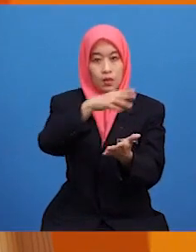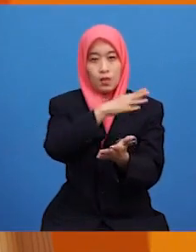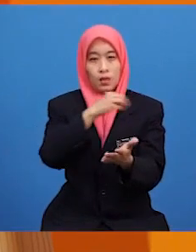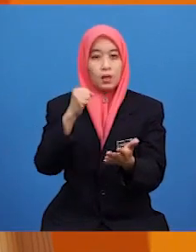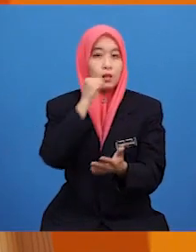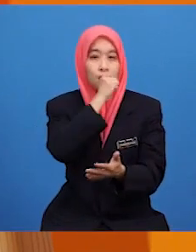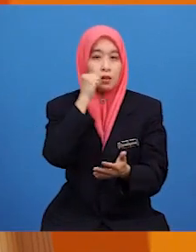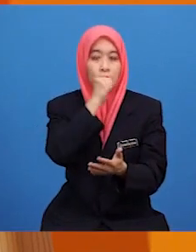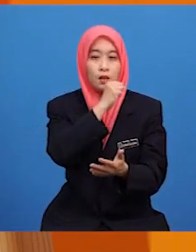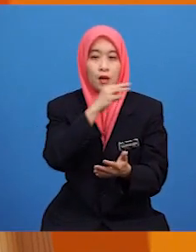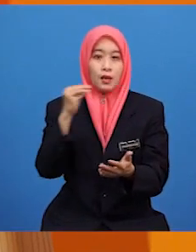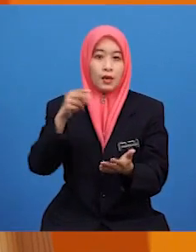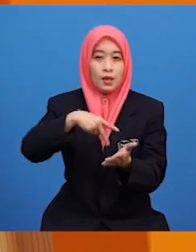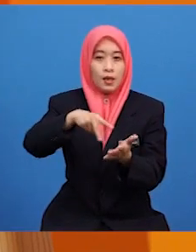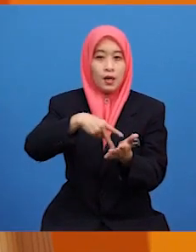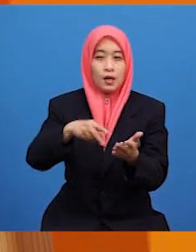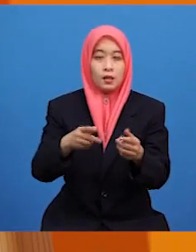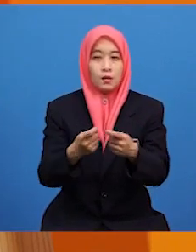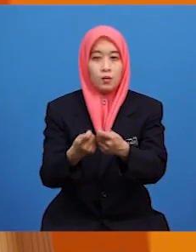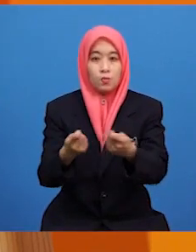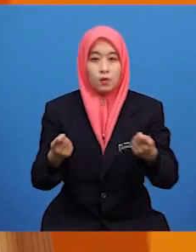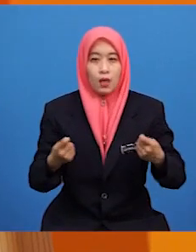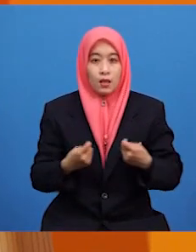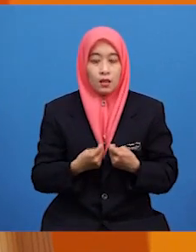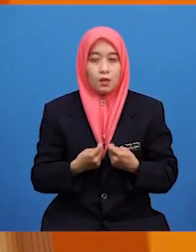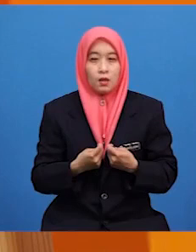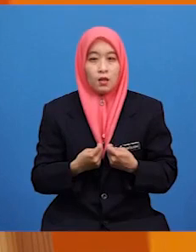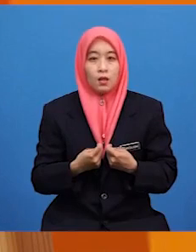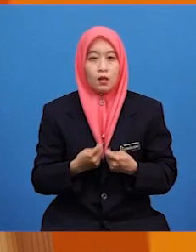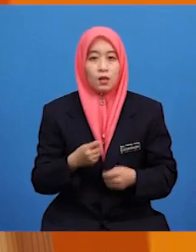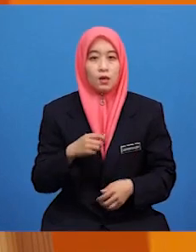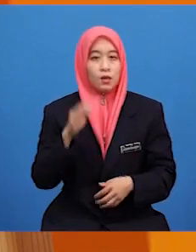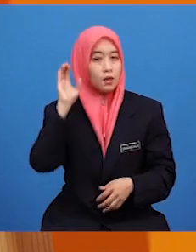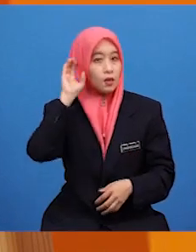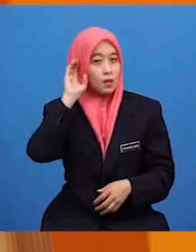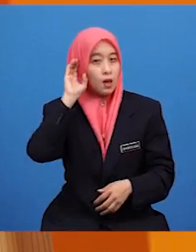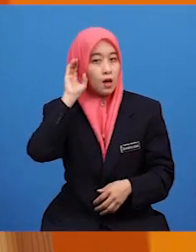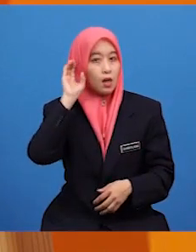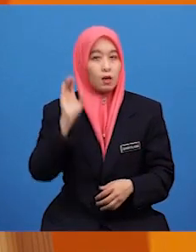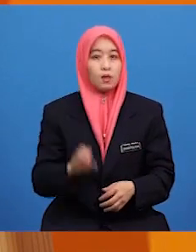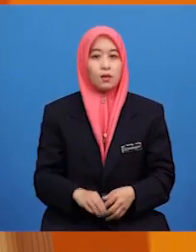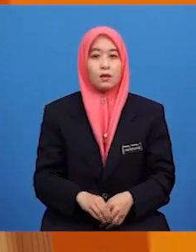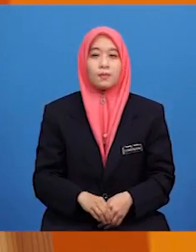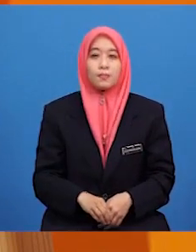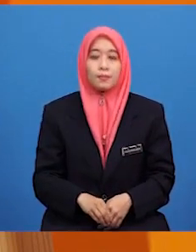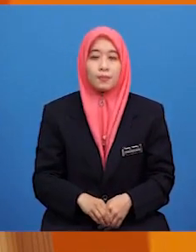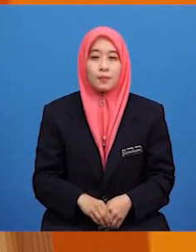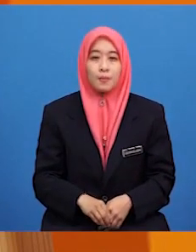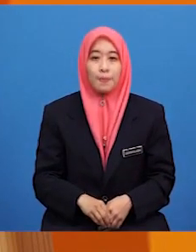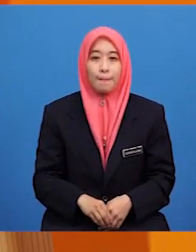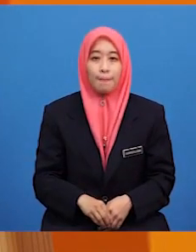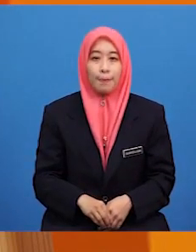dance together? We are going to sing along with the tune of... Well, I'm going to switch on my